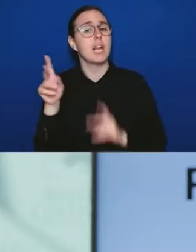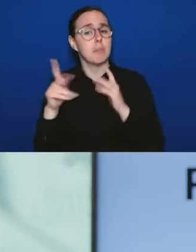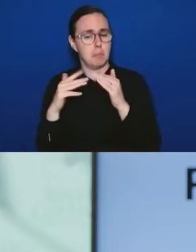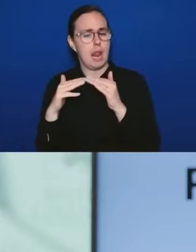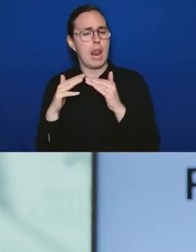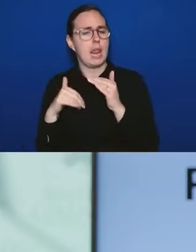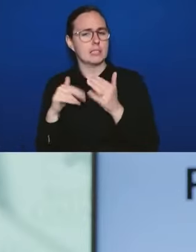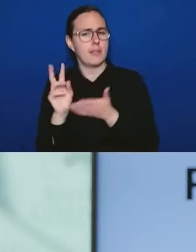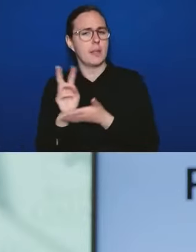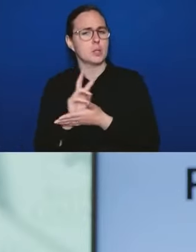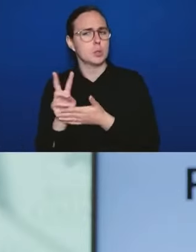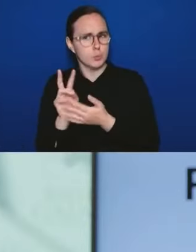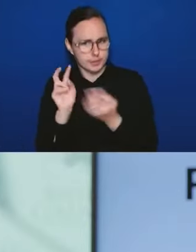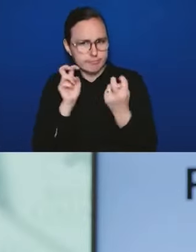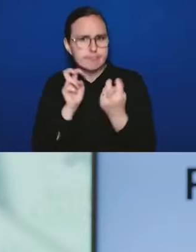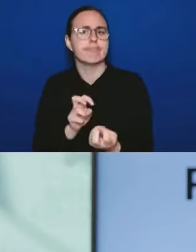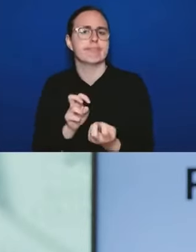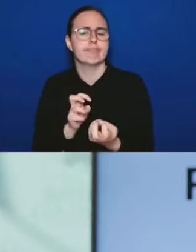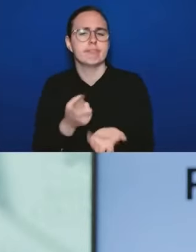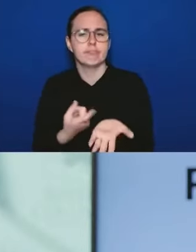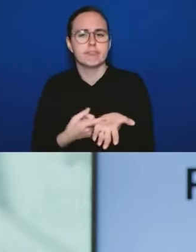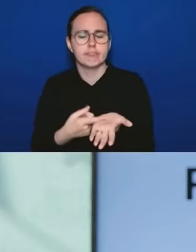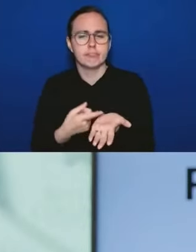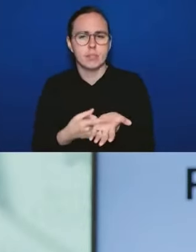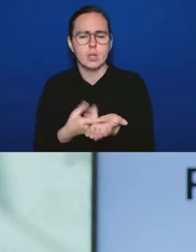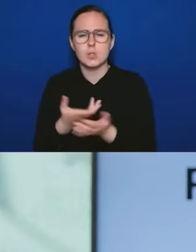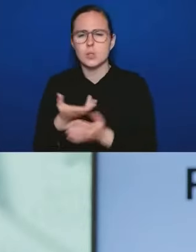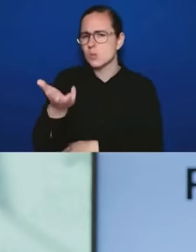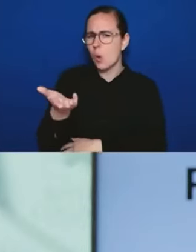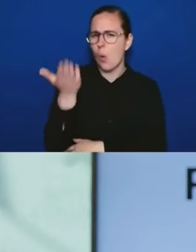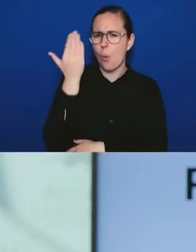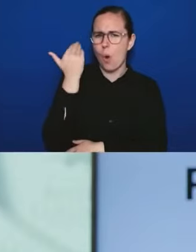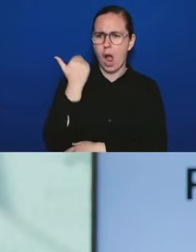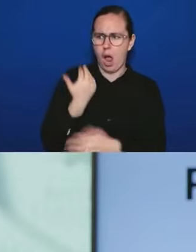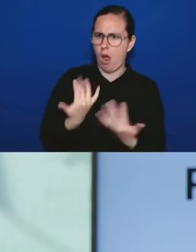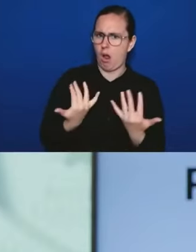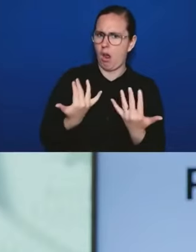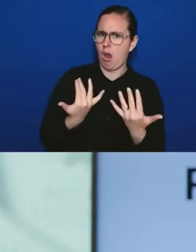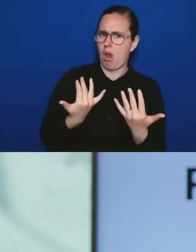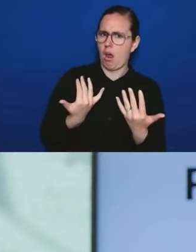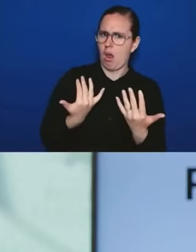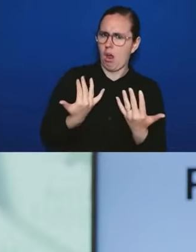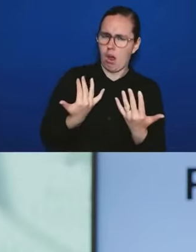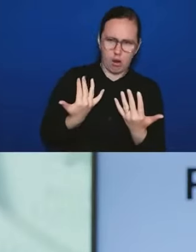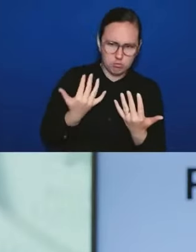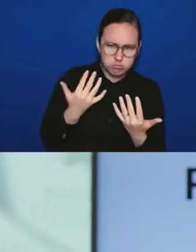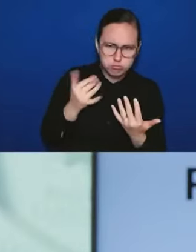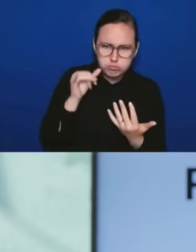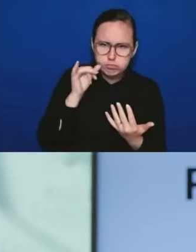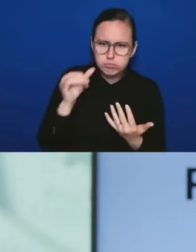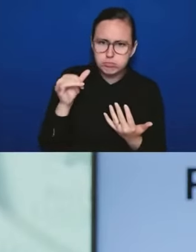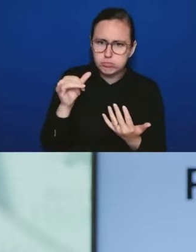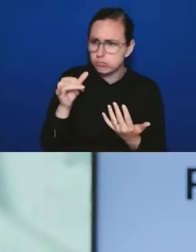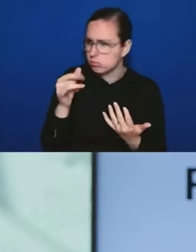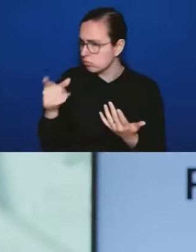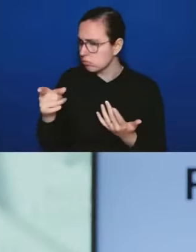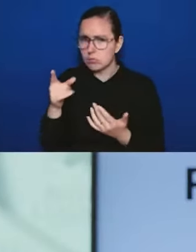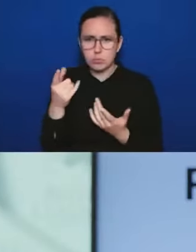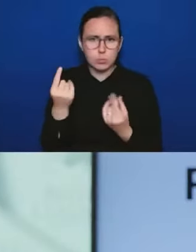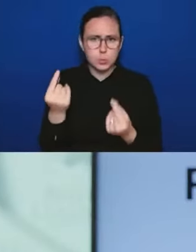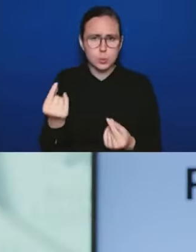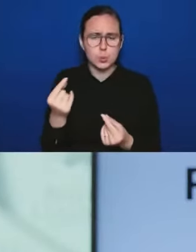your view, what is the reason for these growing wait times, and is the province doing anything to bring them down? Well,